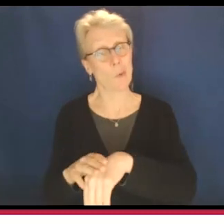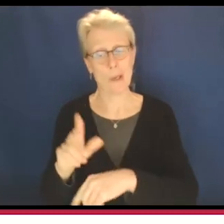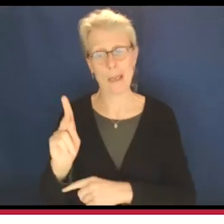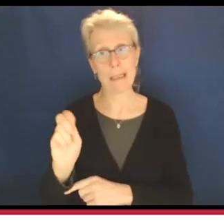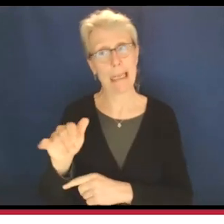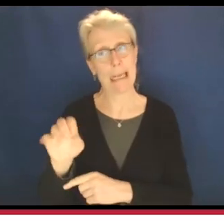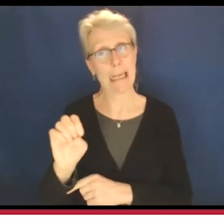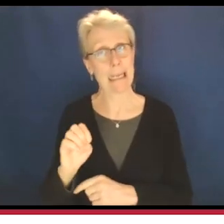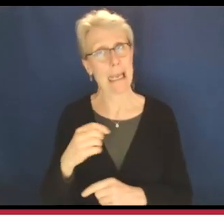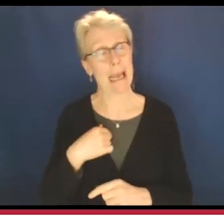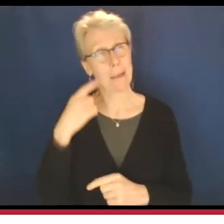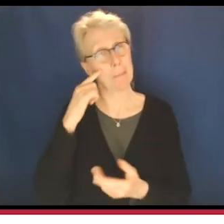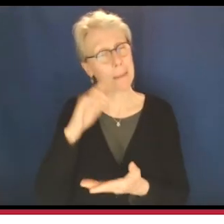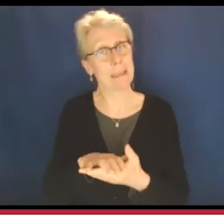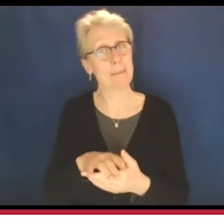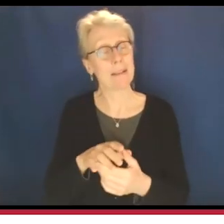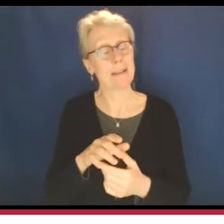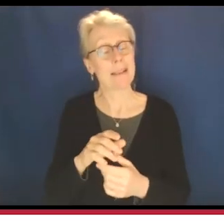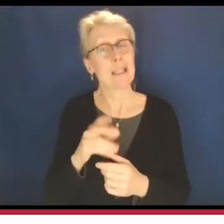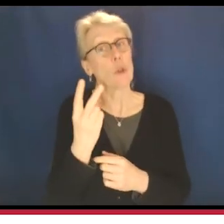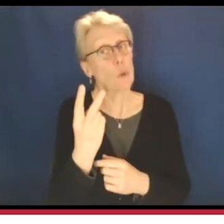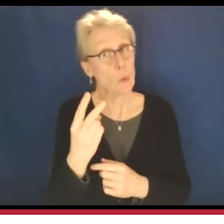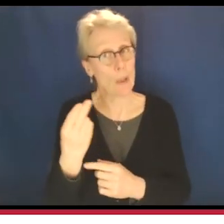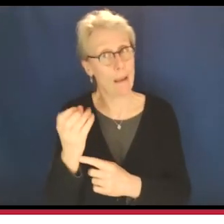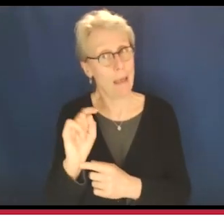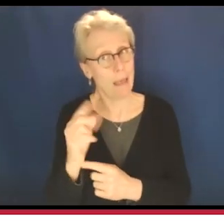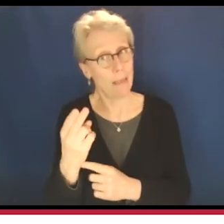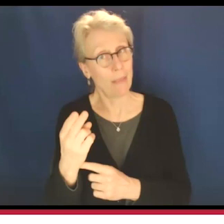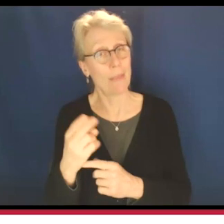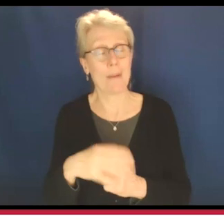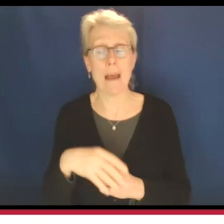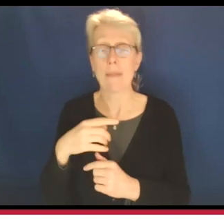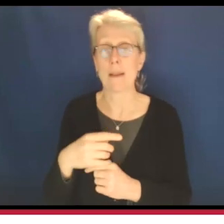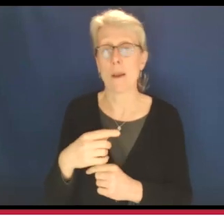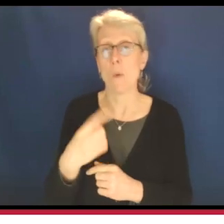health person myself. I think One Health is a